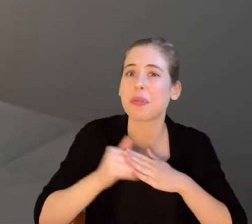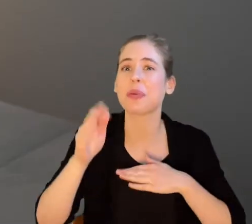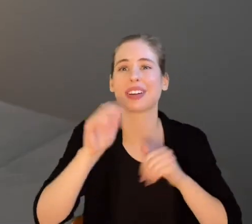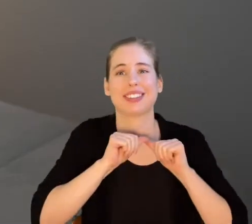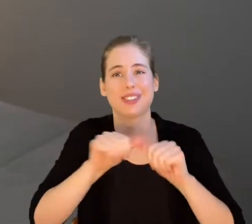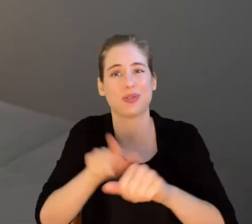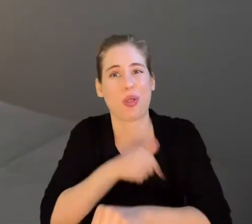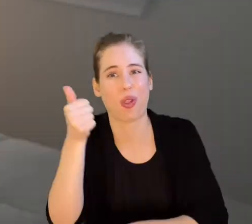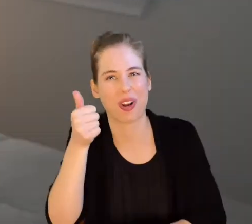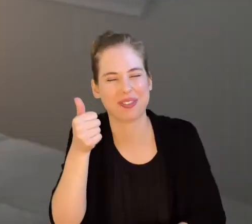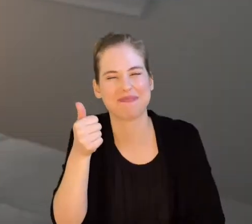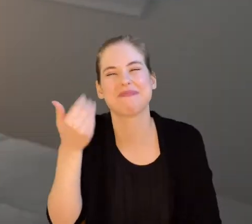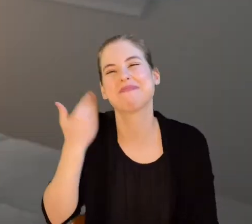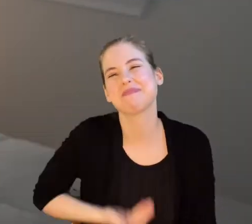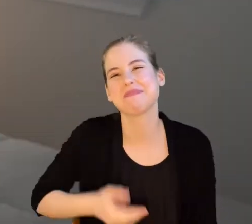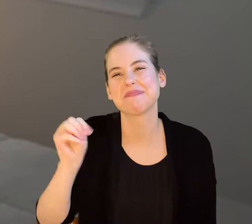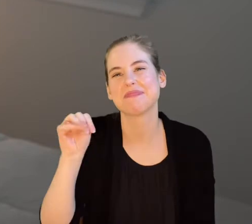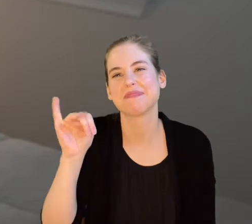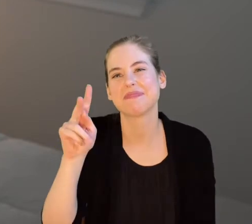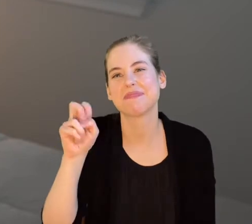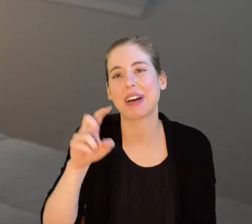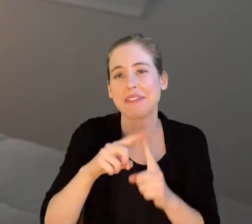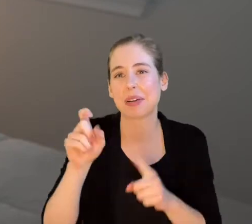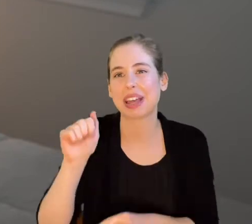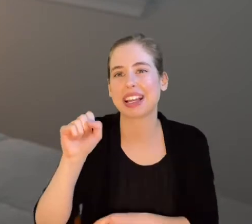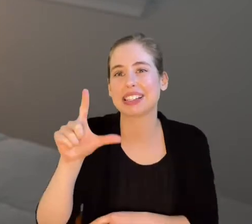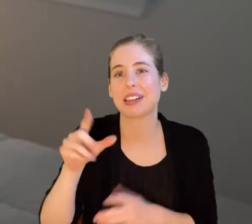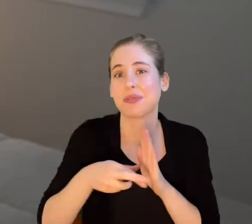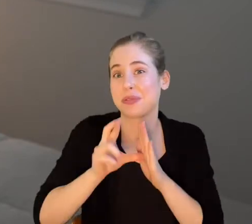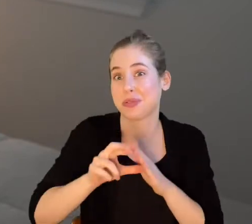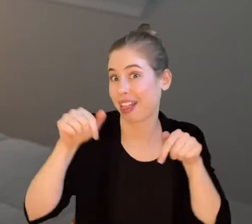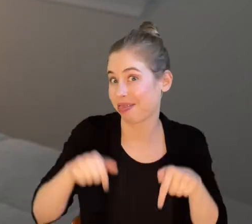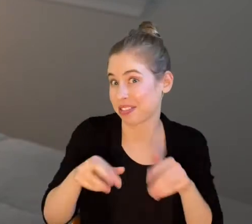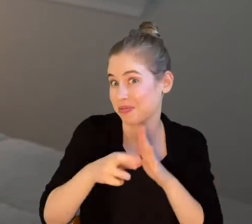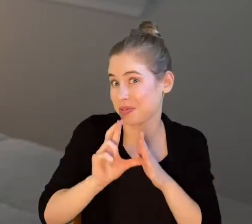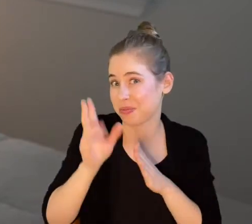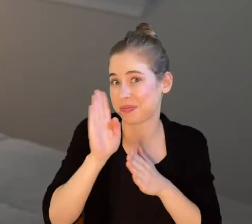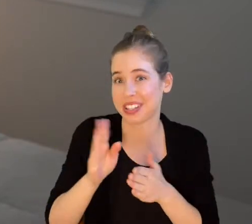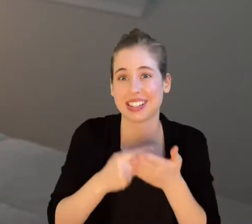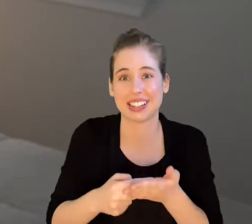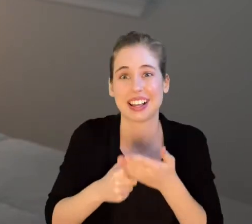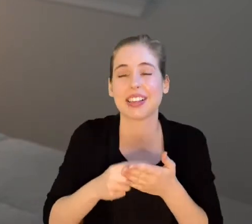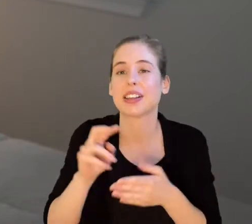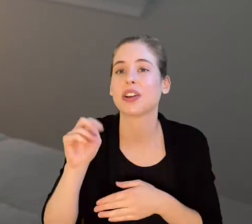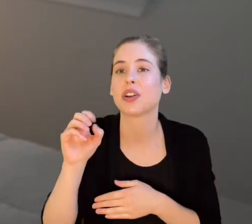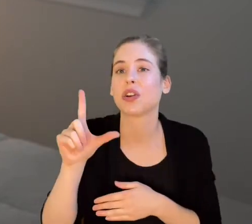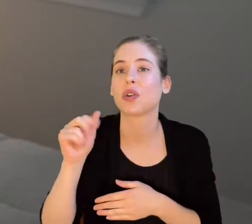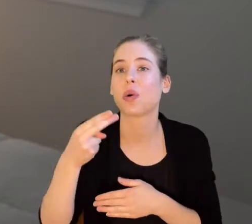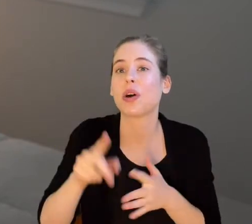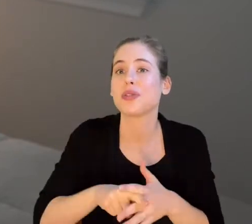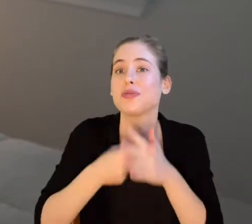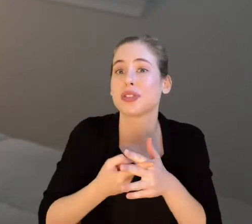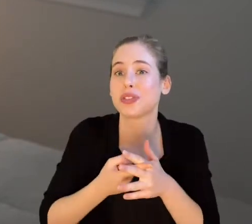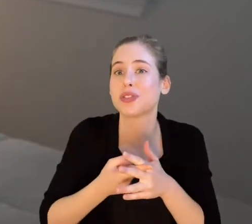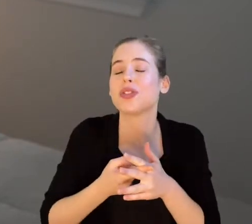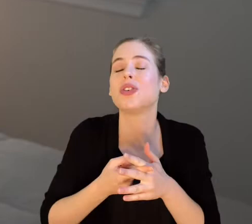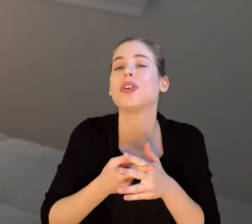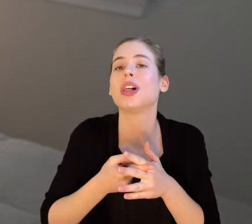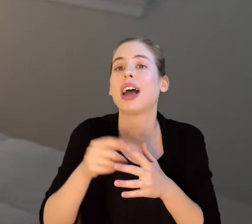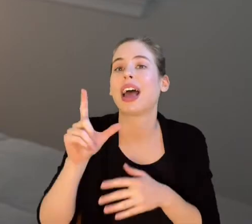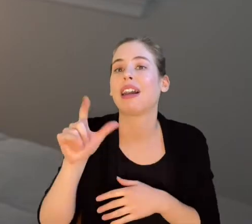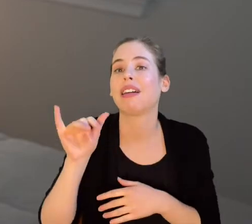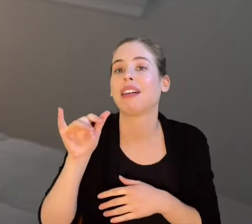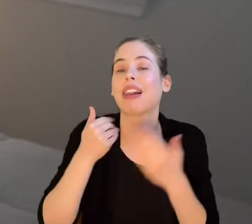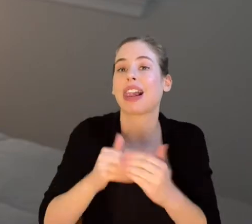than memory foam. Hi, my name's Mike from ASL Reviews. In this review, we're going to take a look at the NOLA Original, along with the